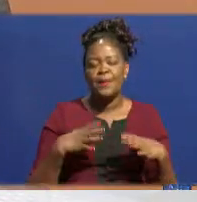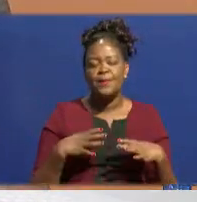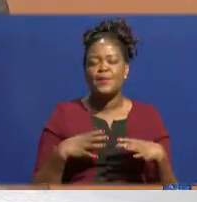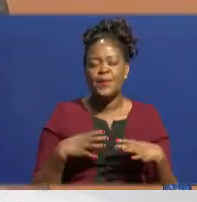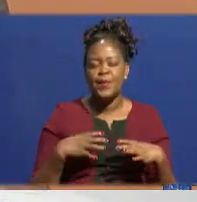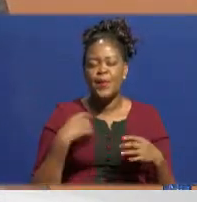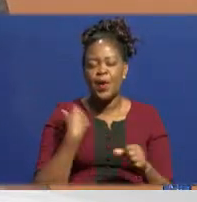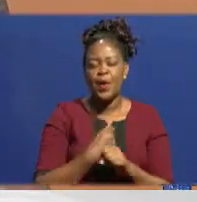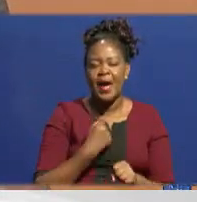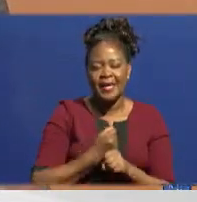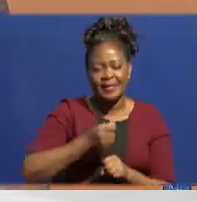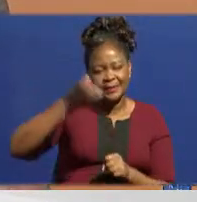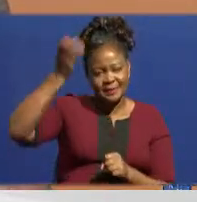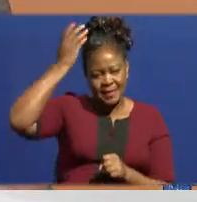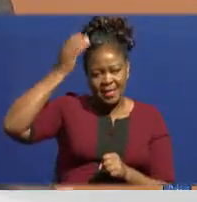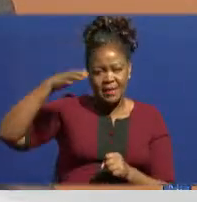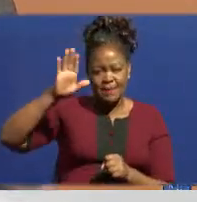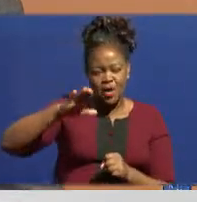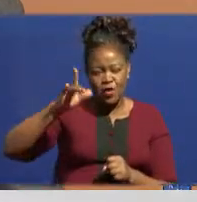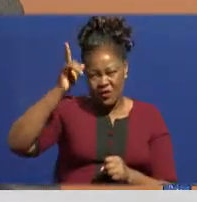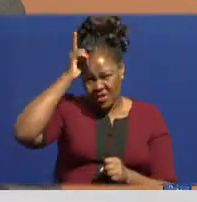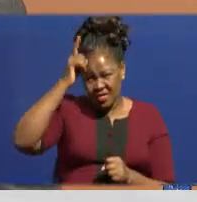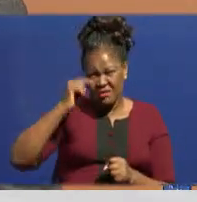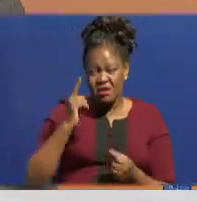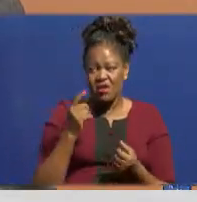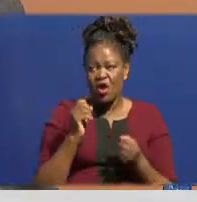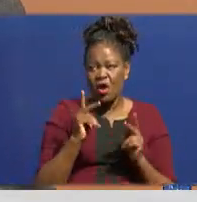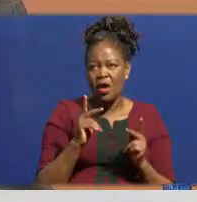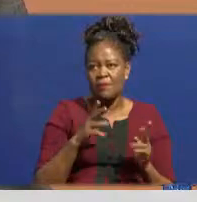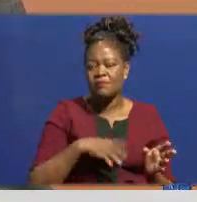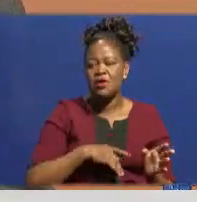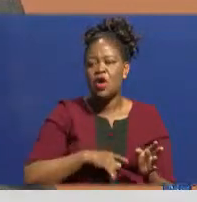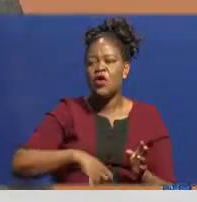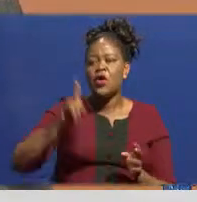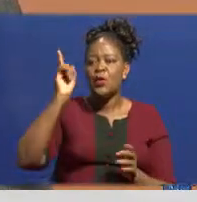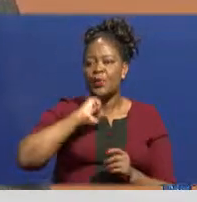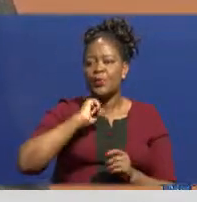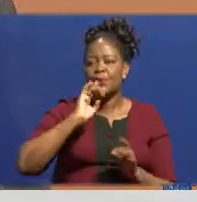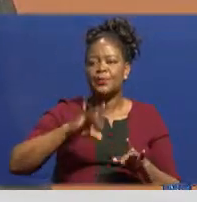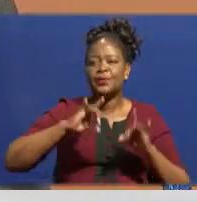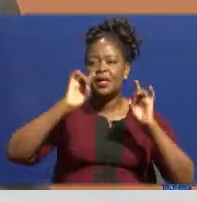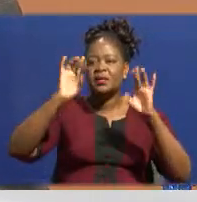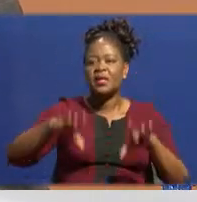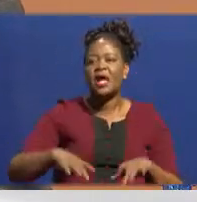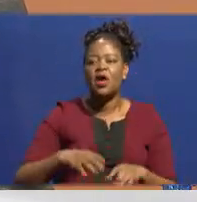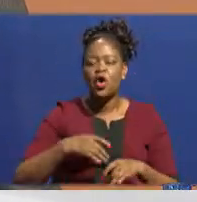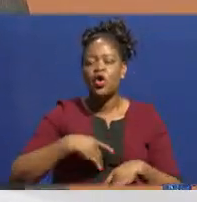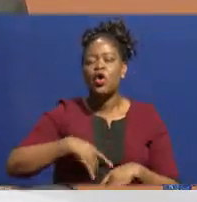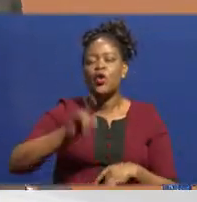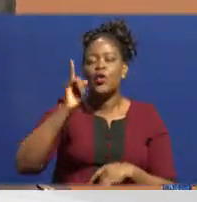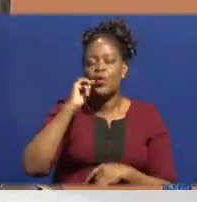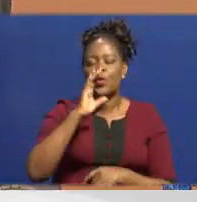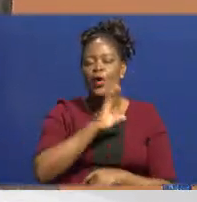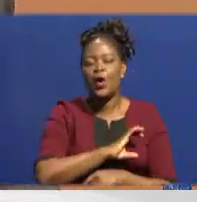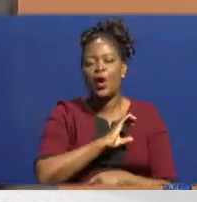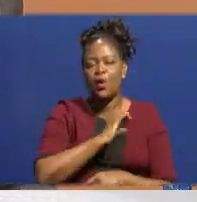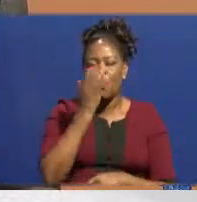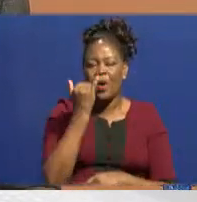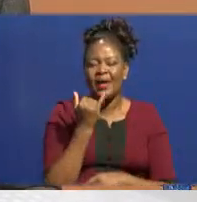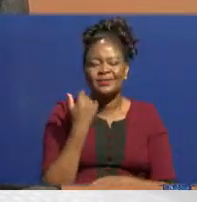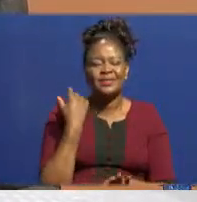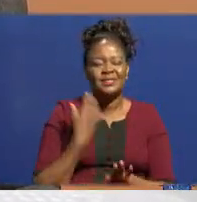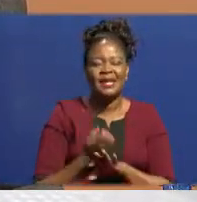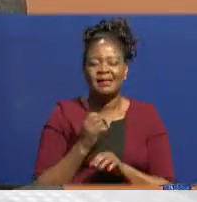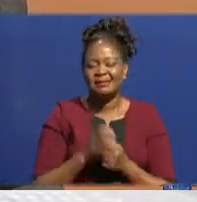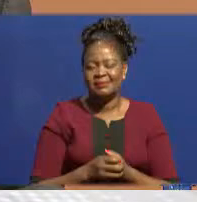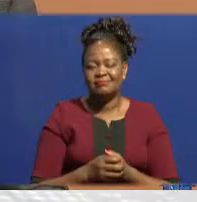nurses, in my local village, told me, oh, I left for Australia. Somebody I left for Canada. Why? Because it was